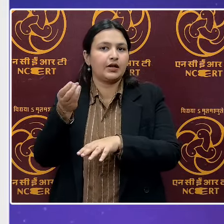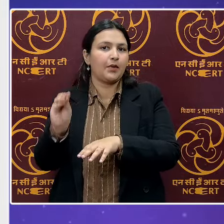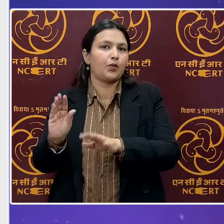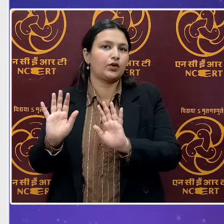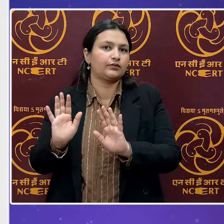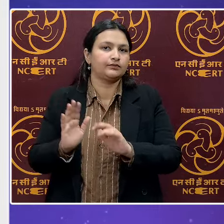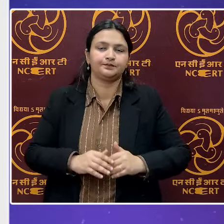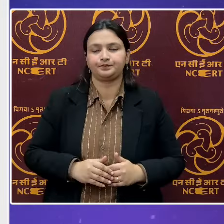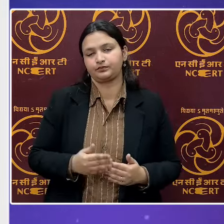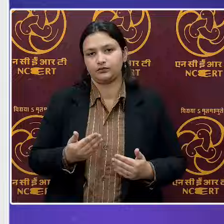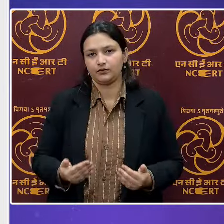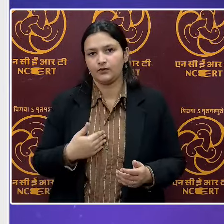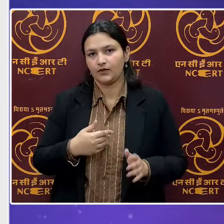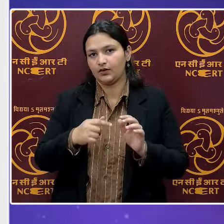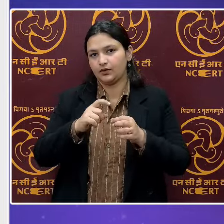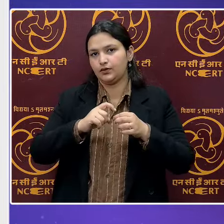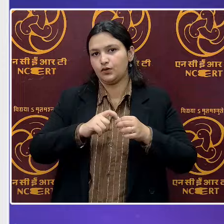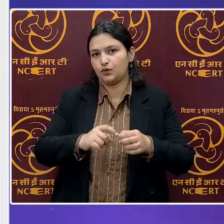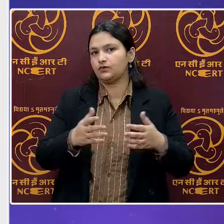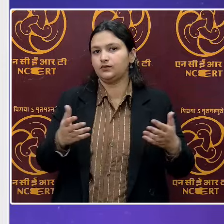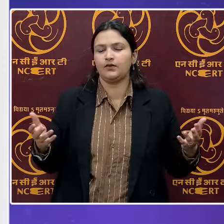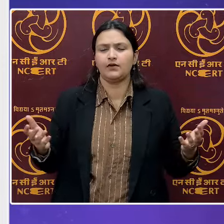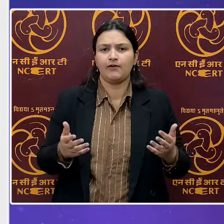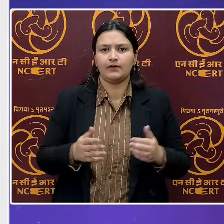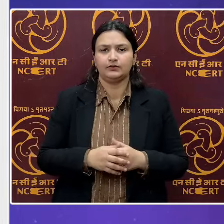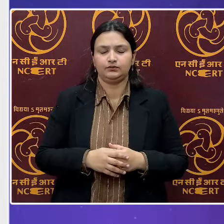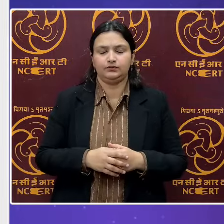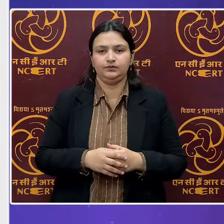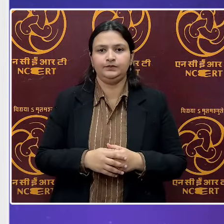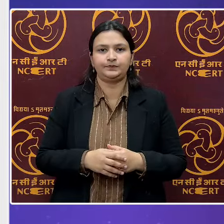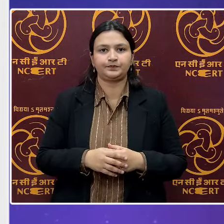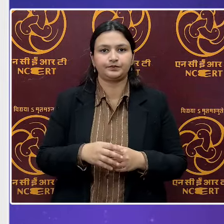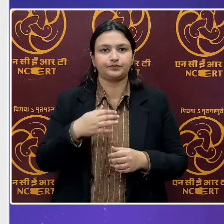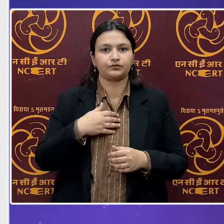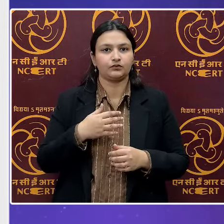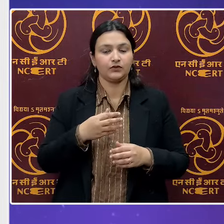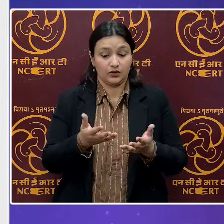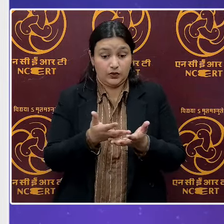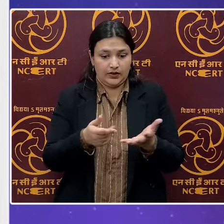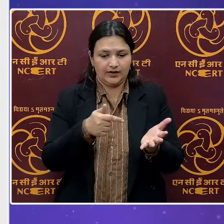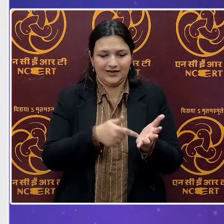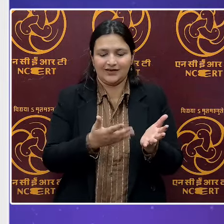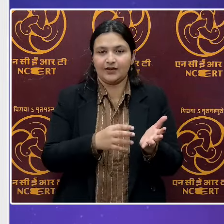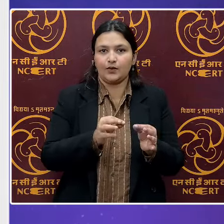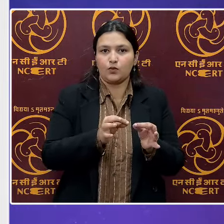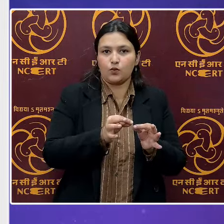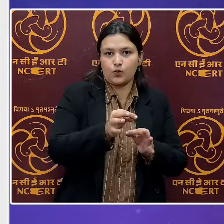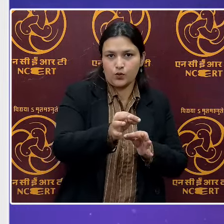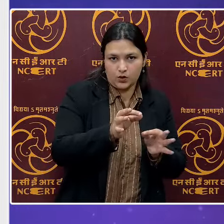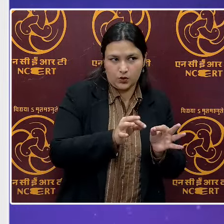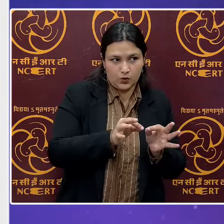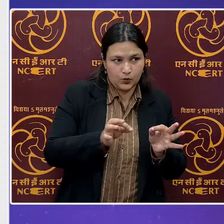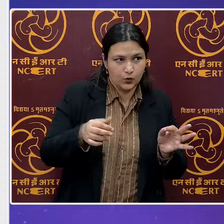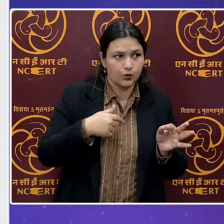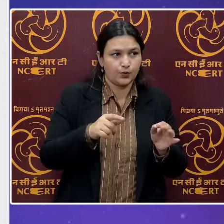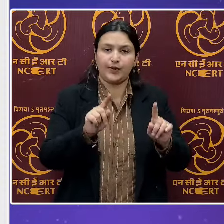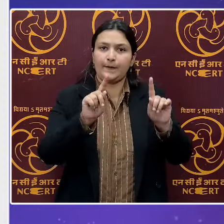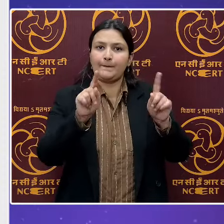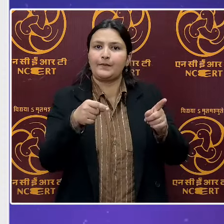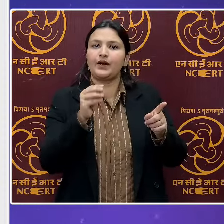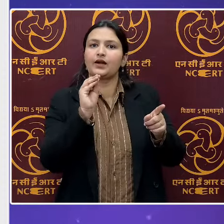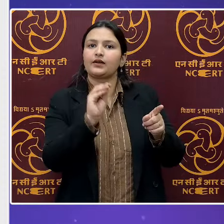question says a body oscillates with simple harmonic motion according to the equation, and now bracket it is written